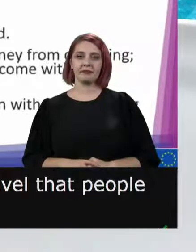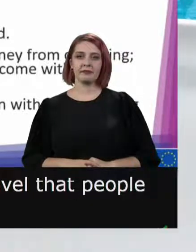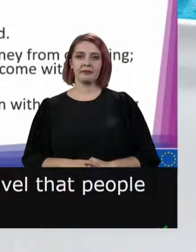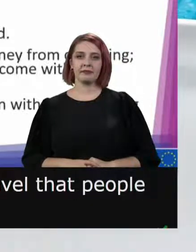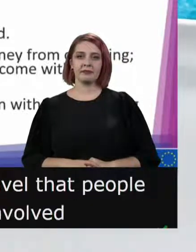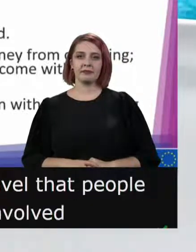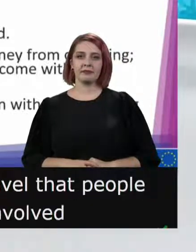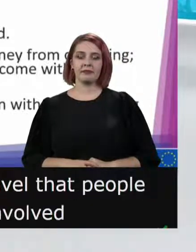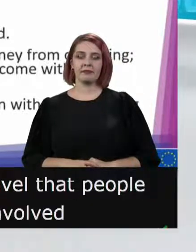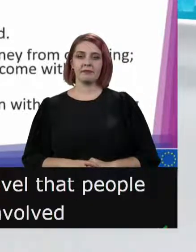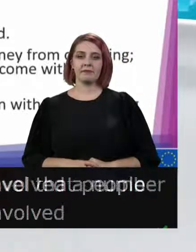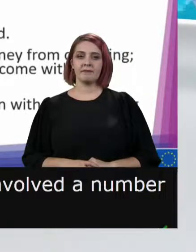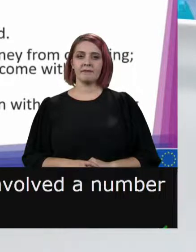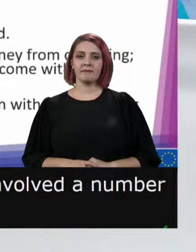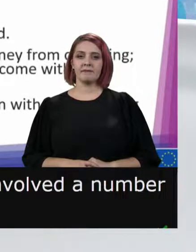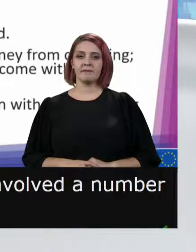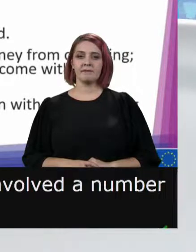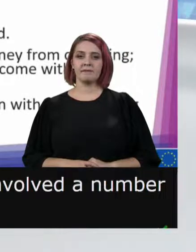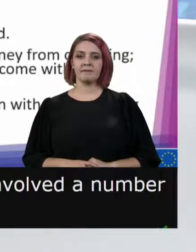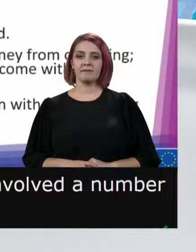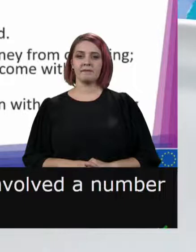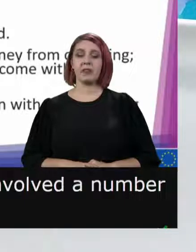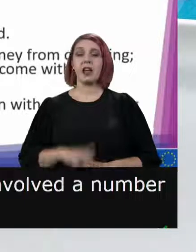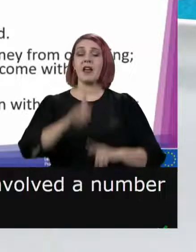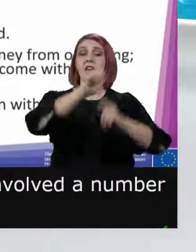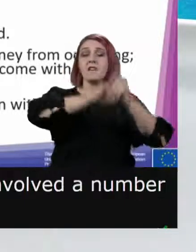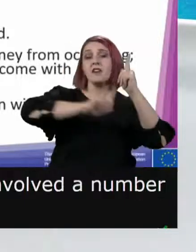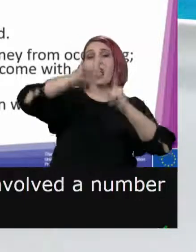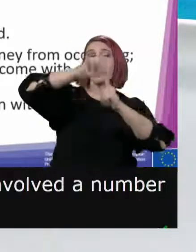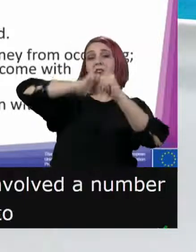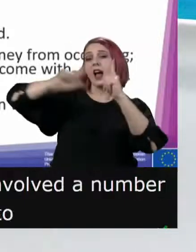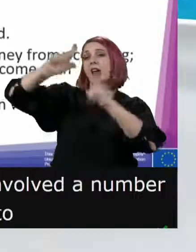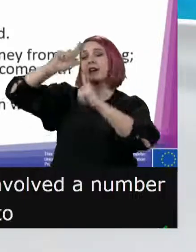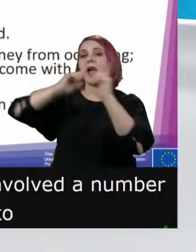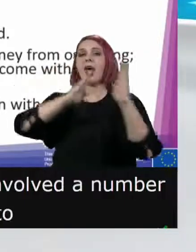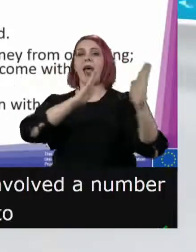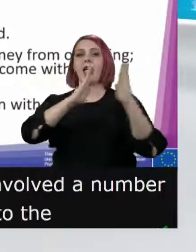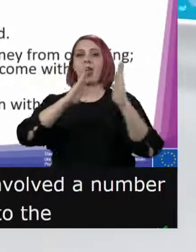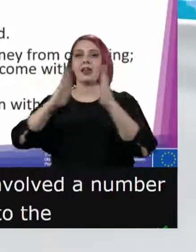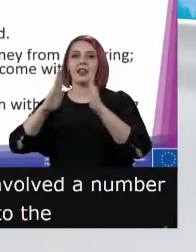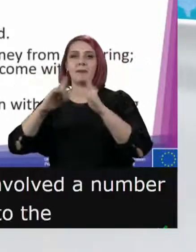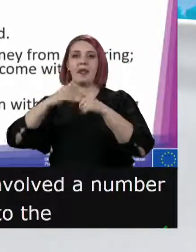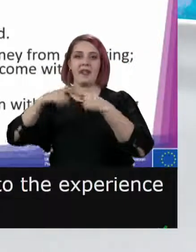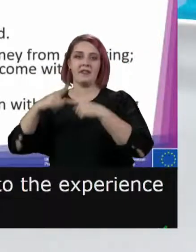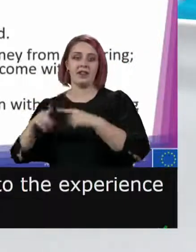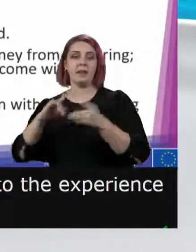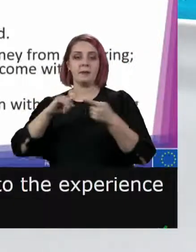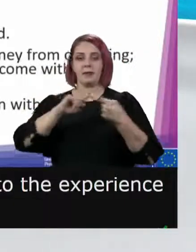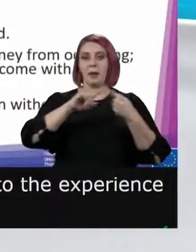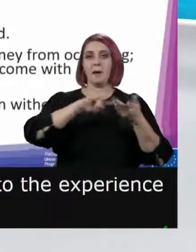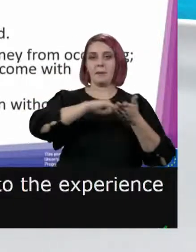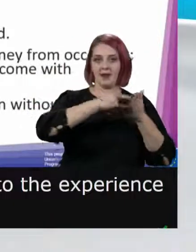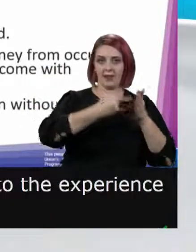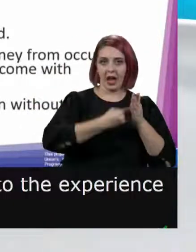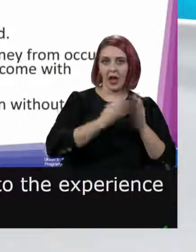planning to booking to boarding to the experience on board and arriving and departing the